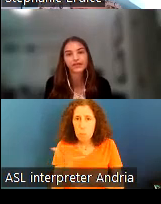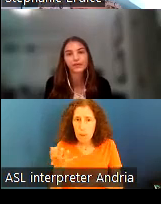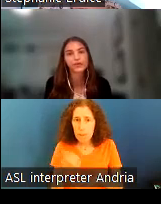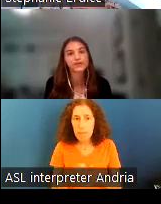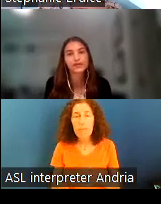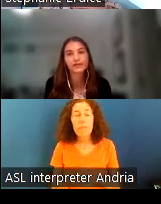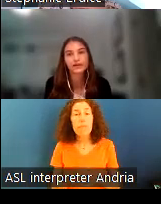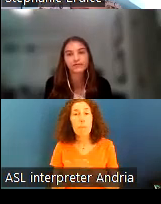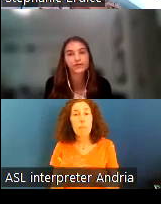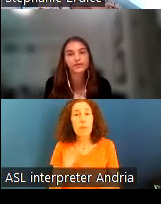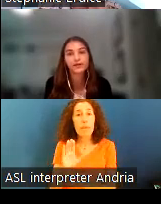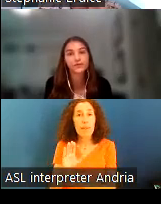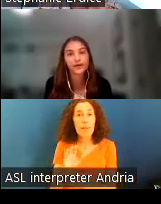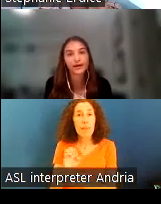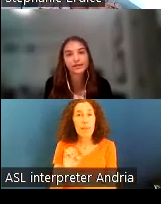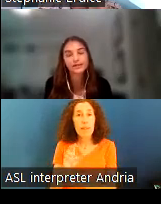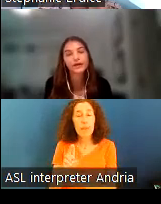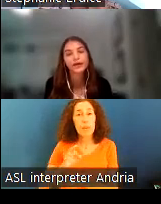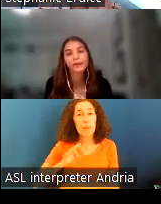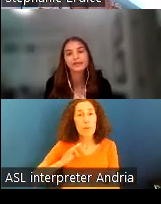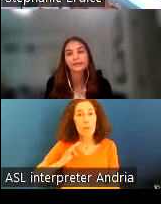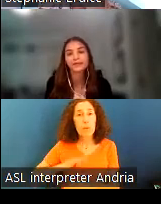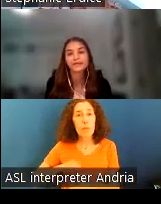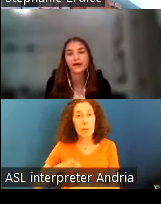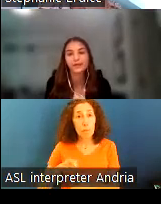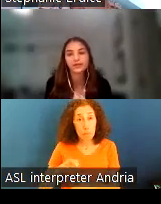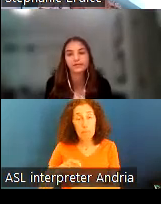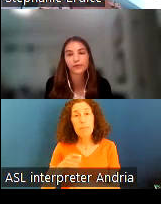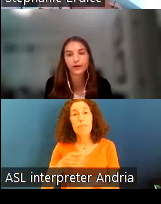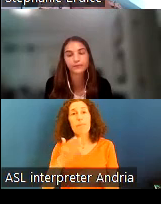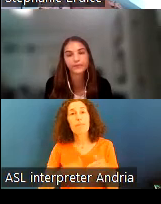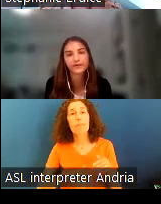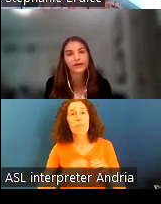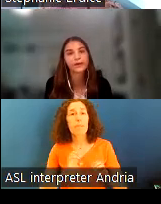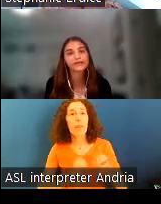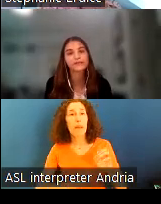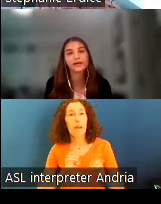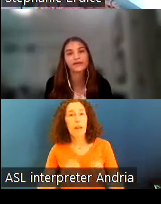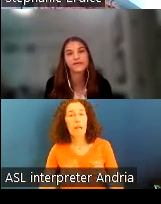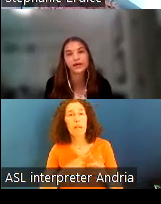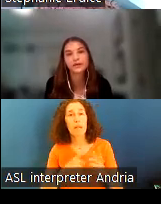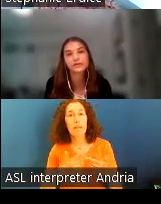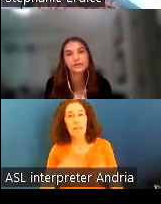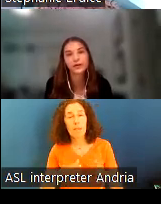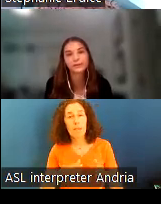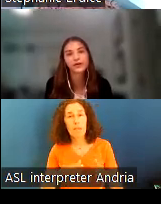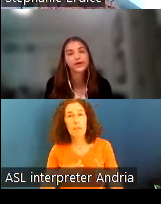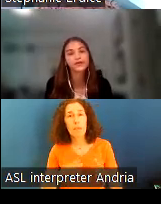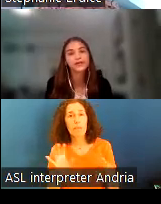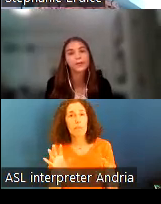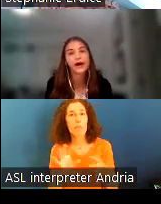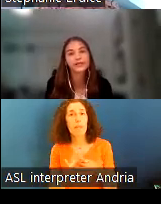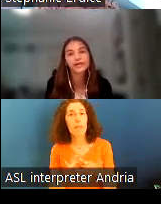of attendance or certificate for CEU credits, you must complete the evaluation form. And upon submitting the evaluation